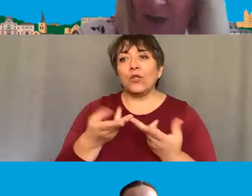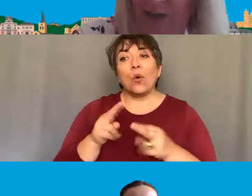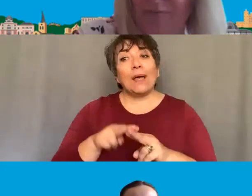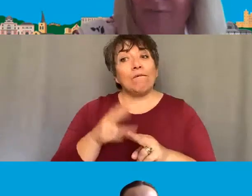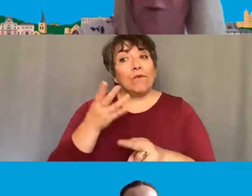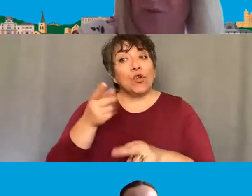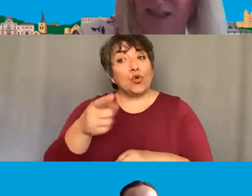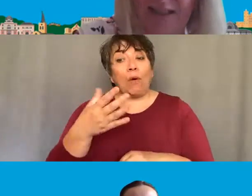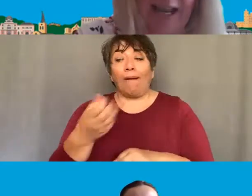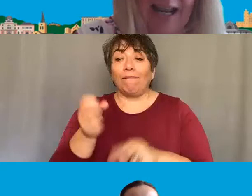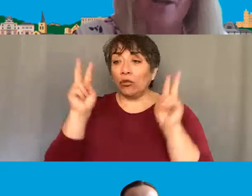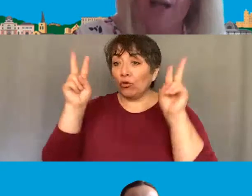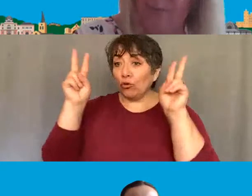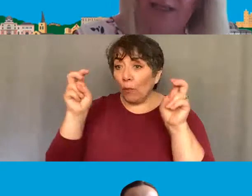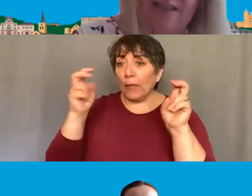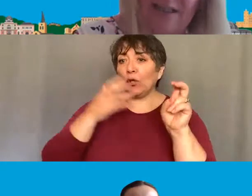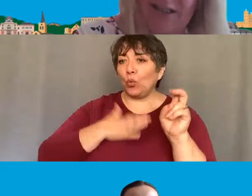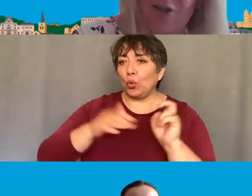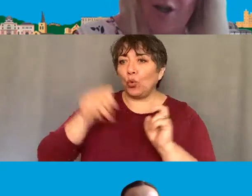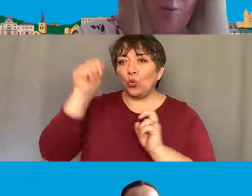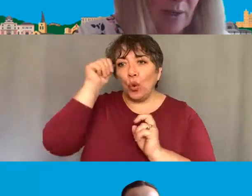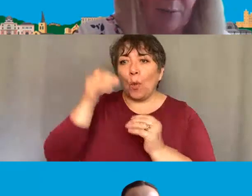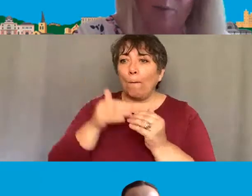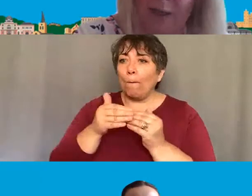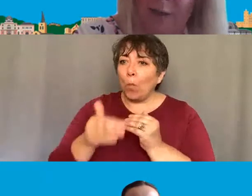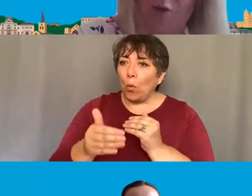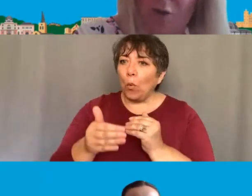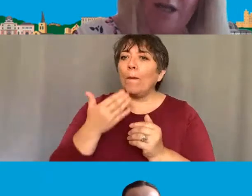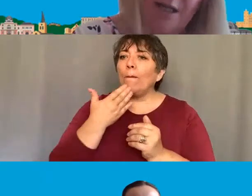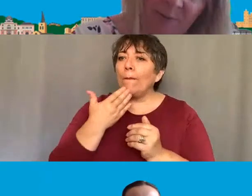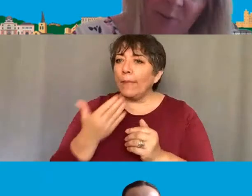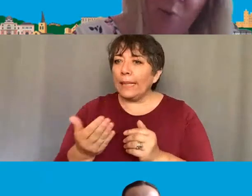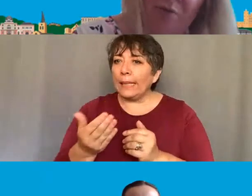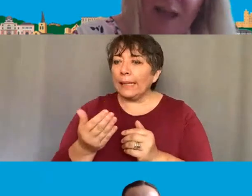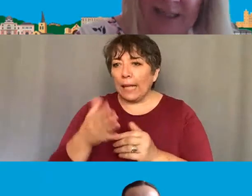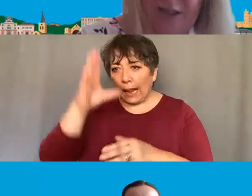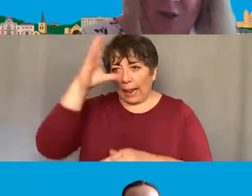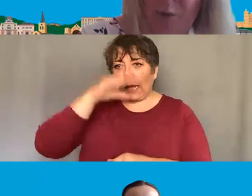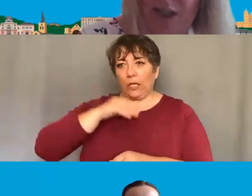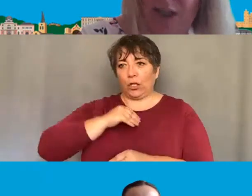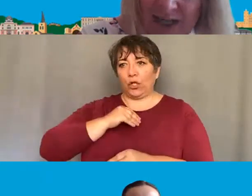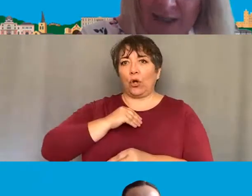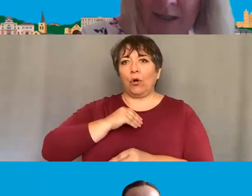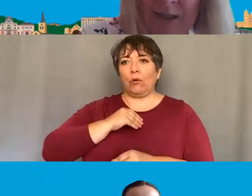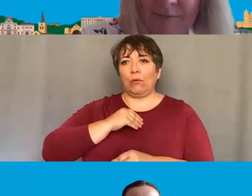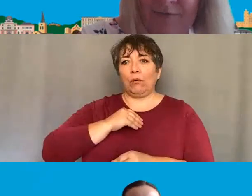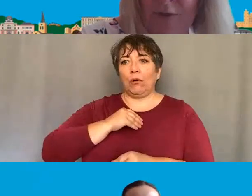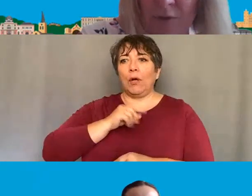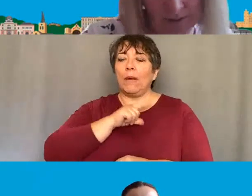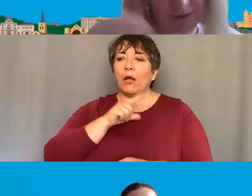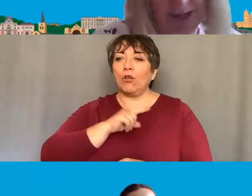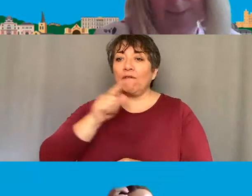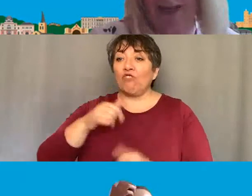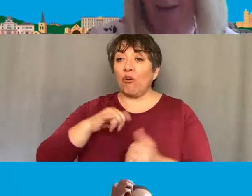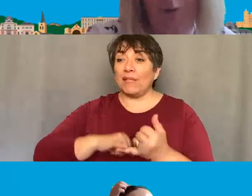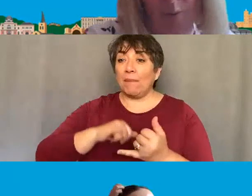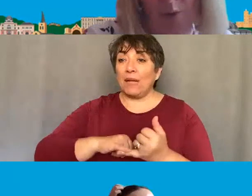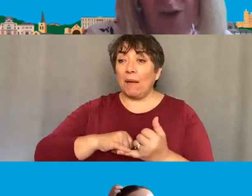the evaluation forms and things out, and please let us know, and we'll look to put that into an agenda